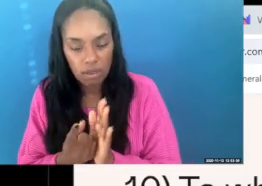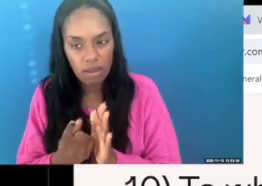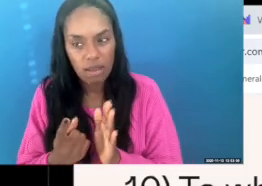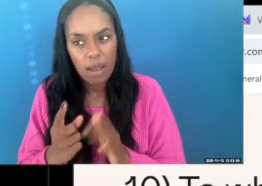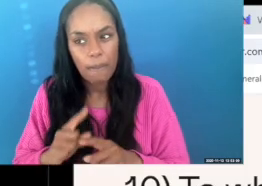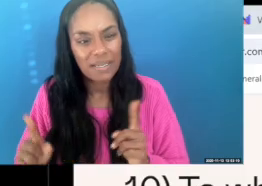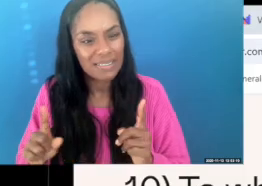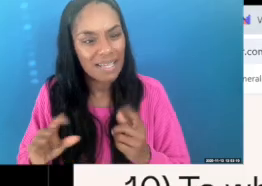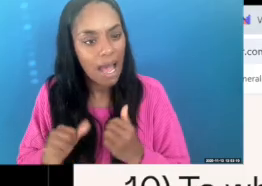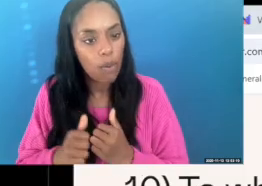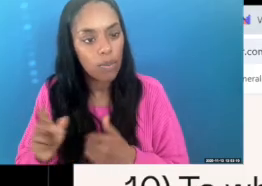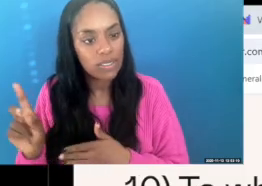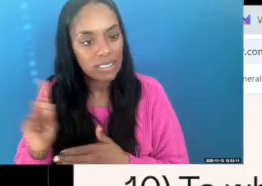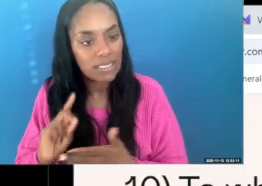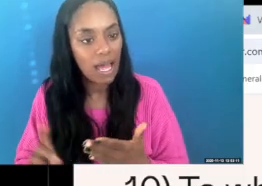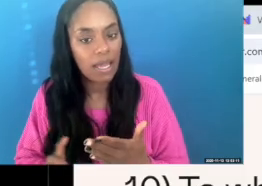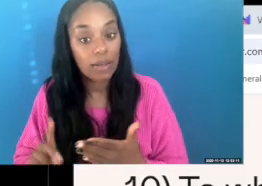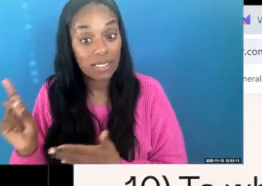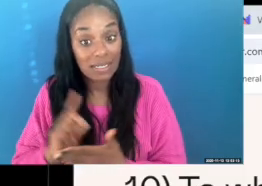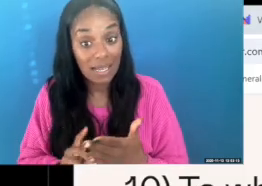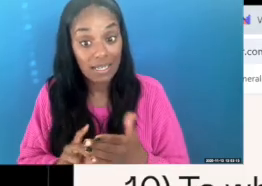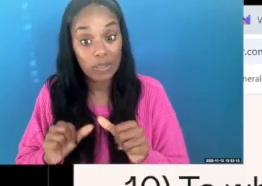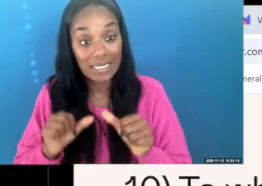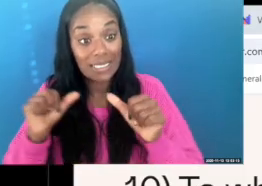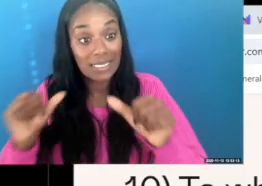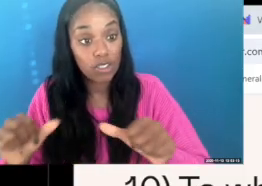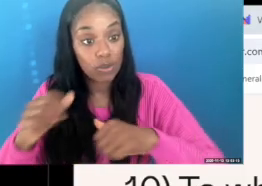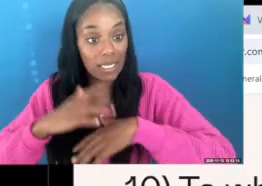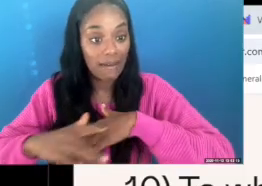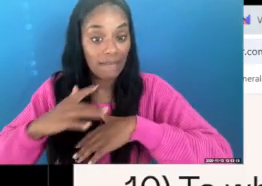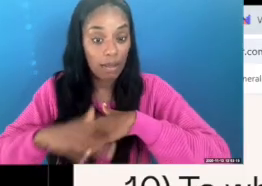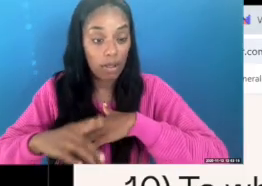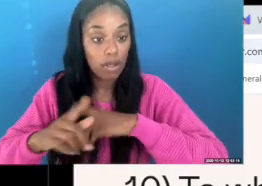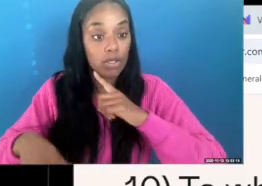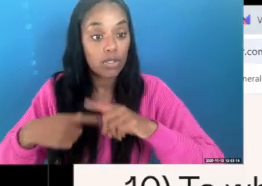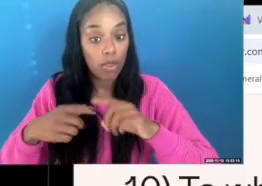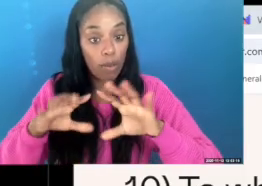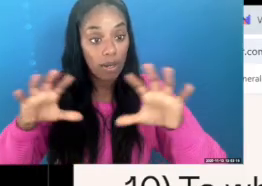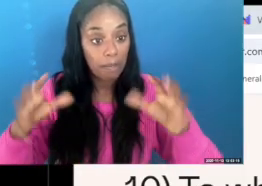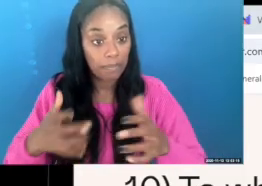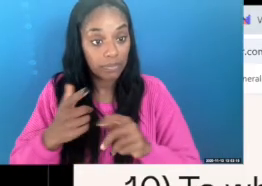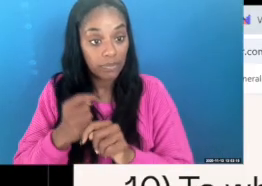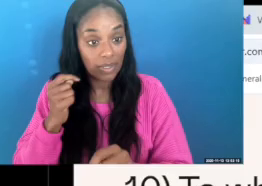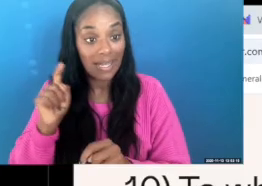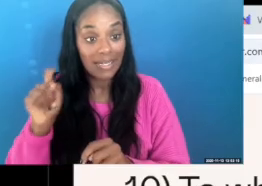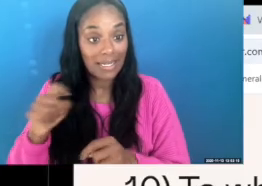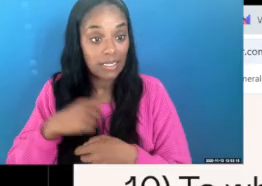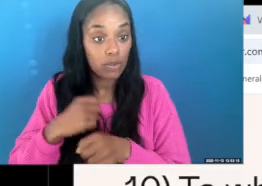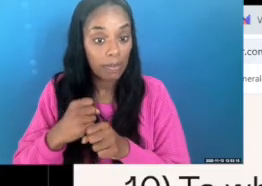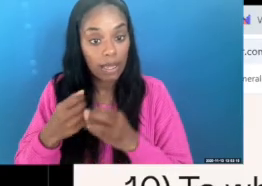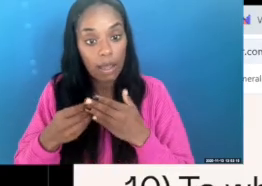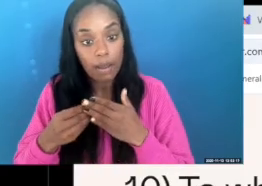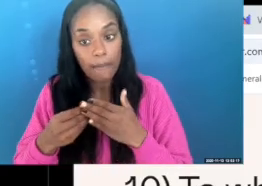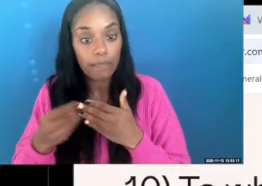through these cycles. Funding's available for a little while, sometimes for a day, sometimes for a couple hours. But